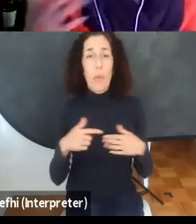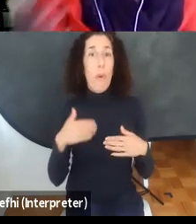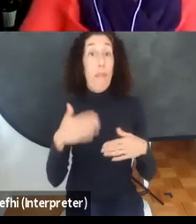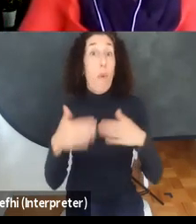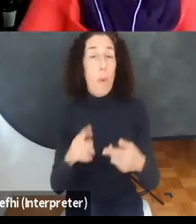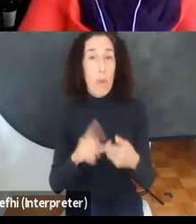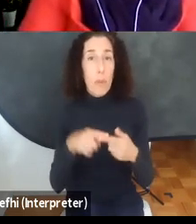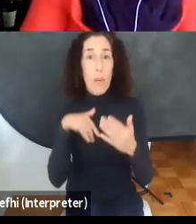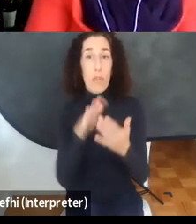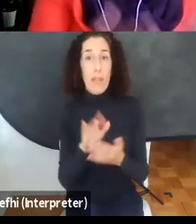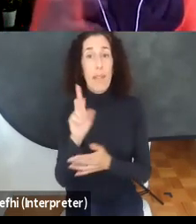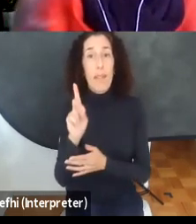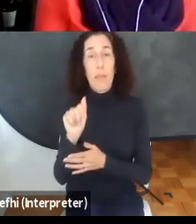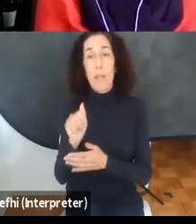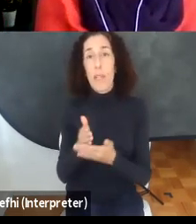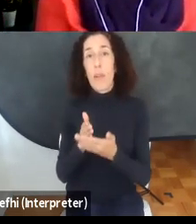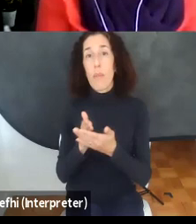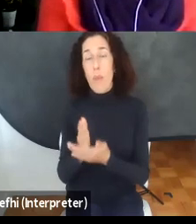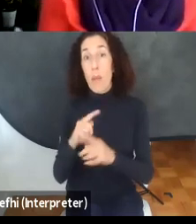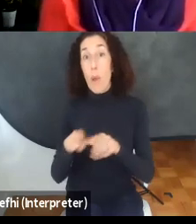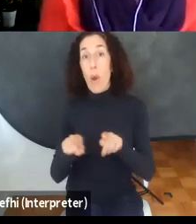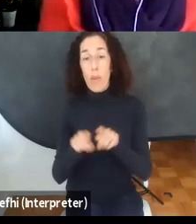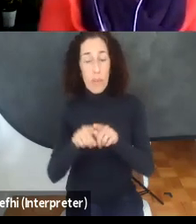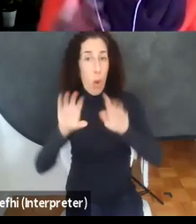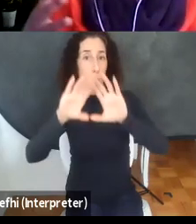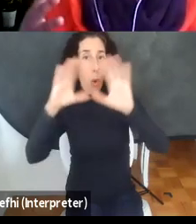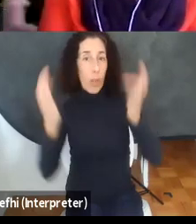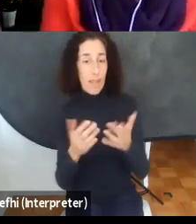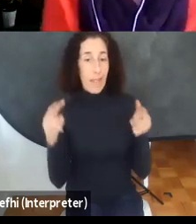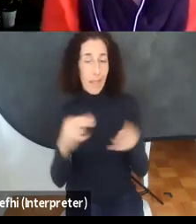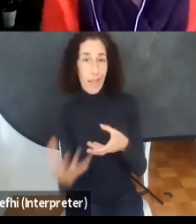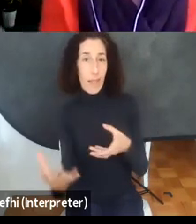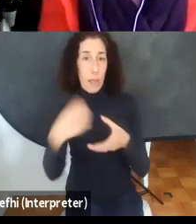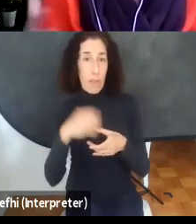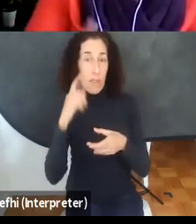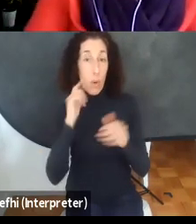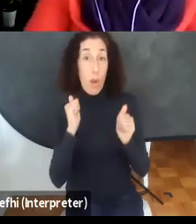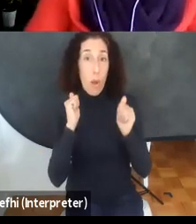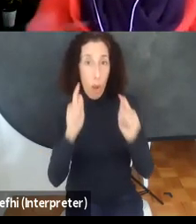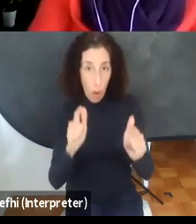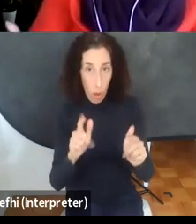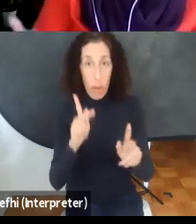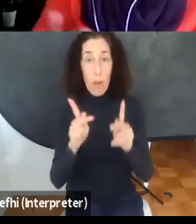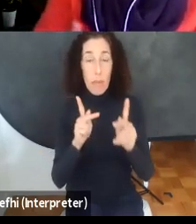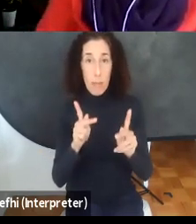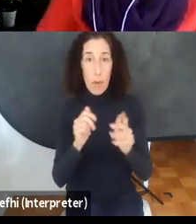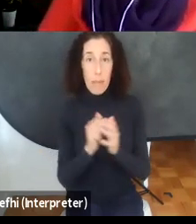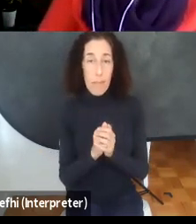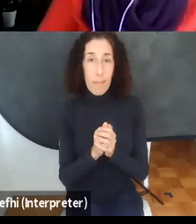addressing disability rights, but we're not looking at it in a holistic way that is inclusive of all people of color. And in fact,